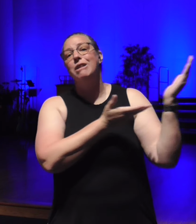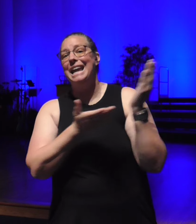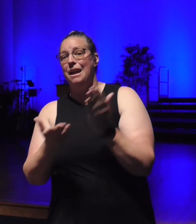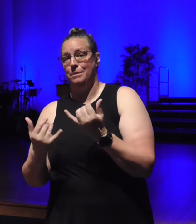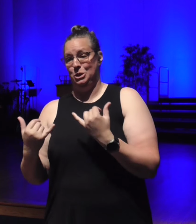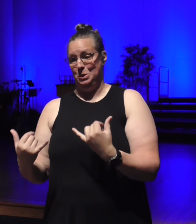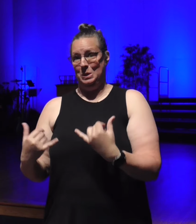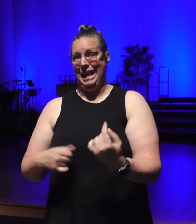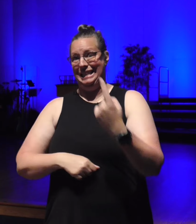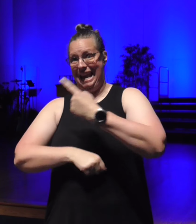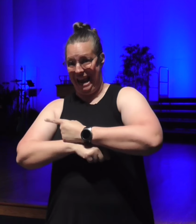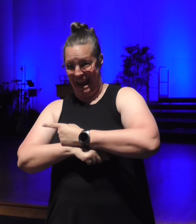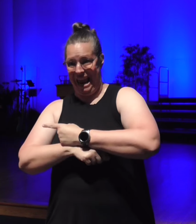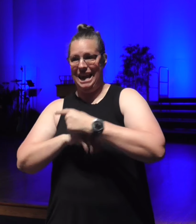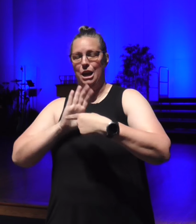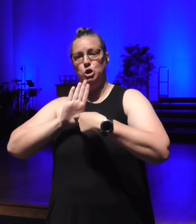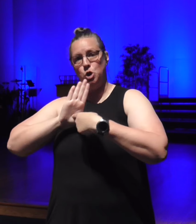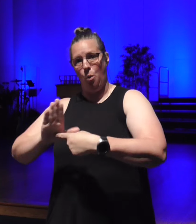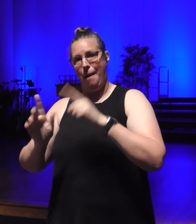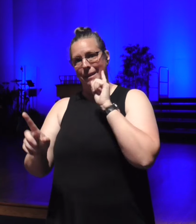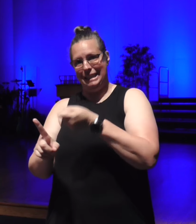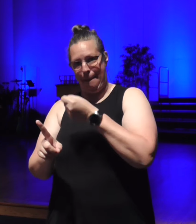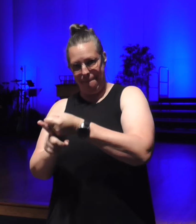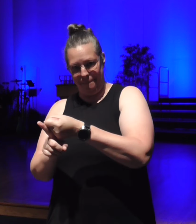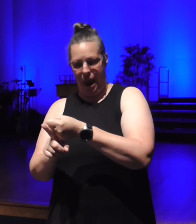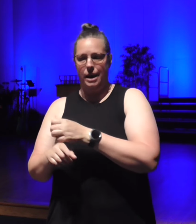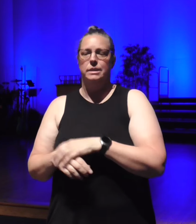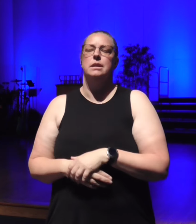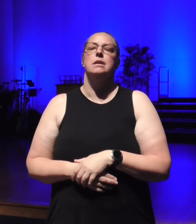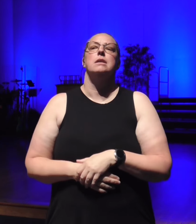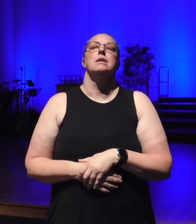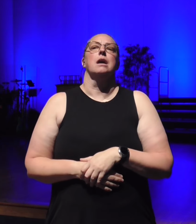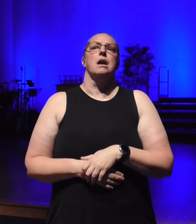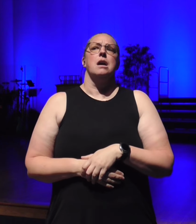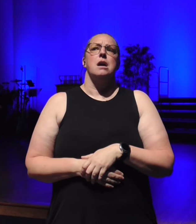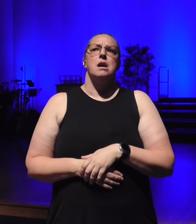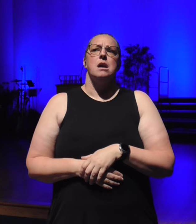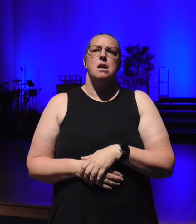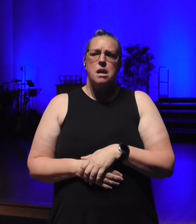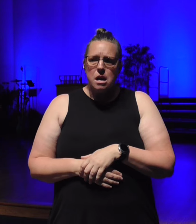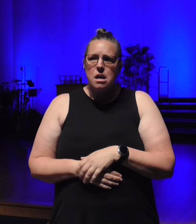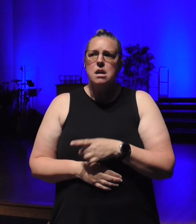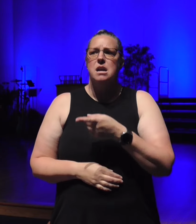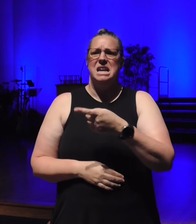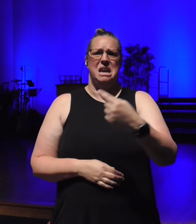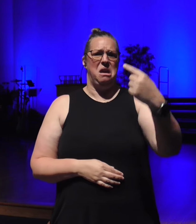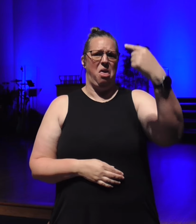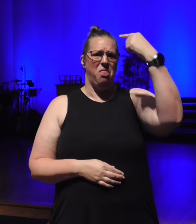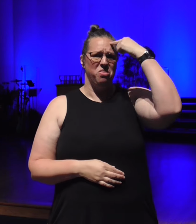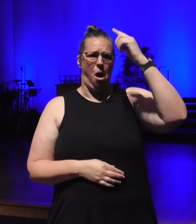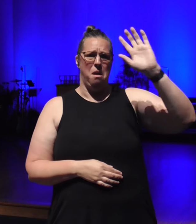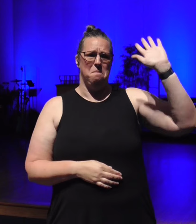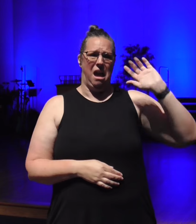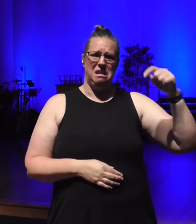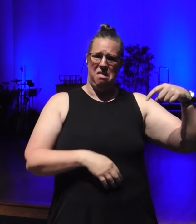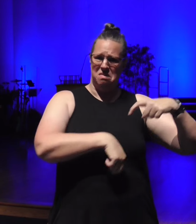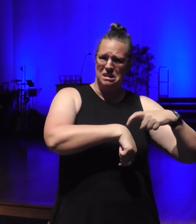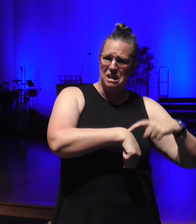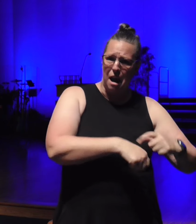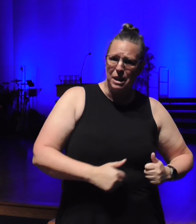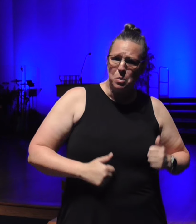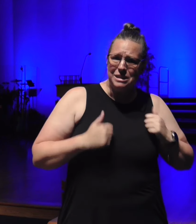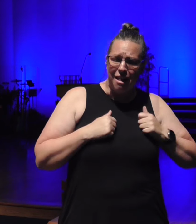his paintings that went largely unnoticed, unrecognized, unappreciated, and